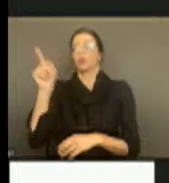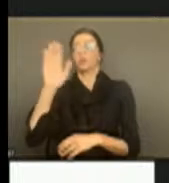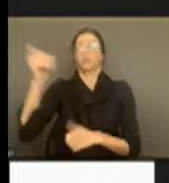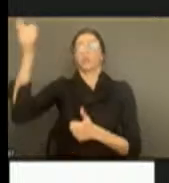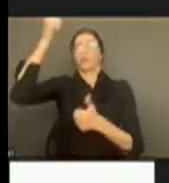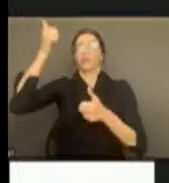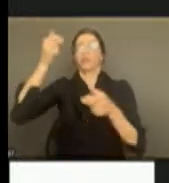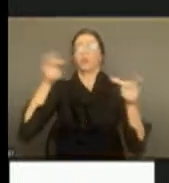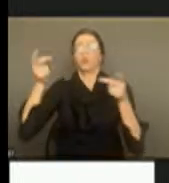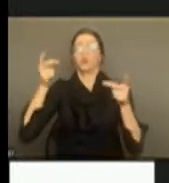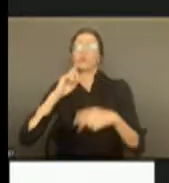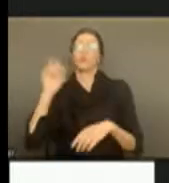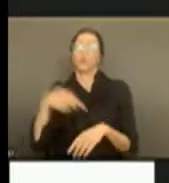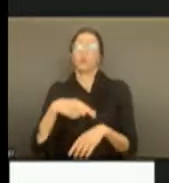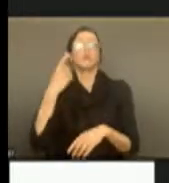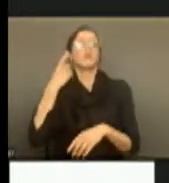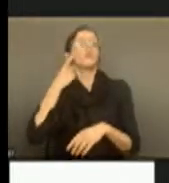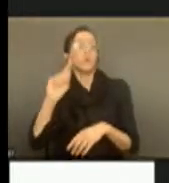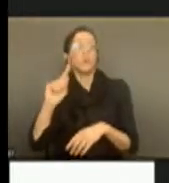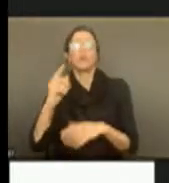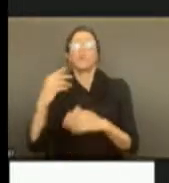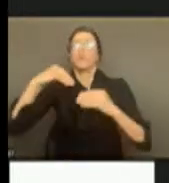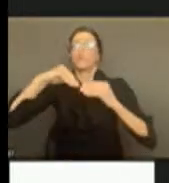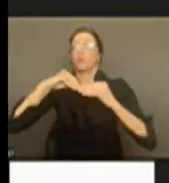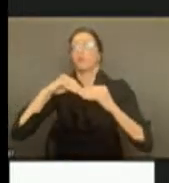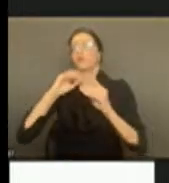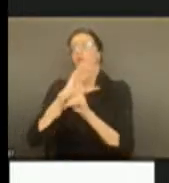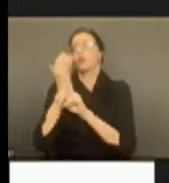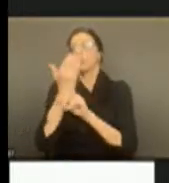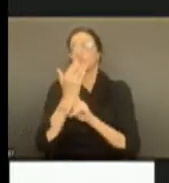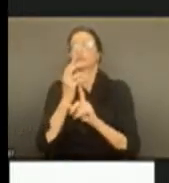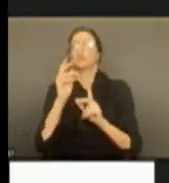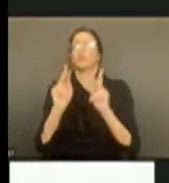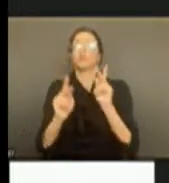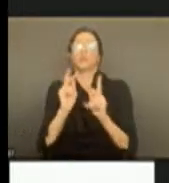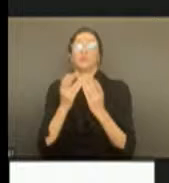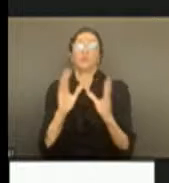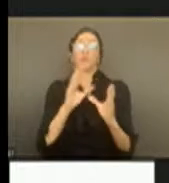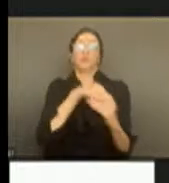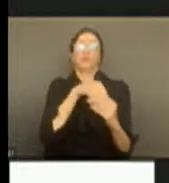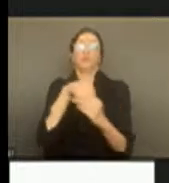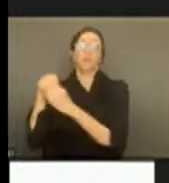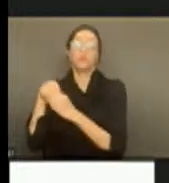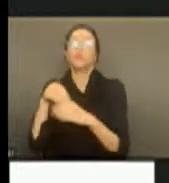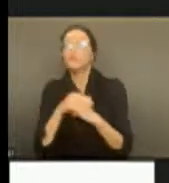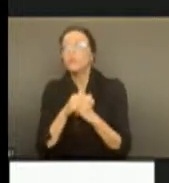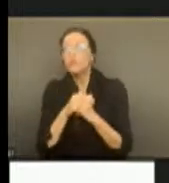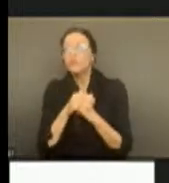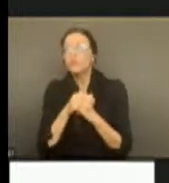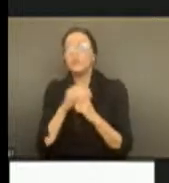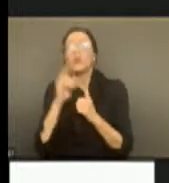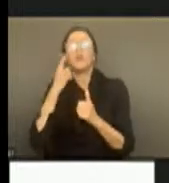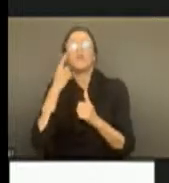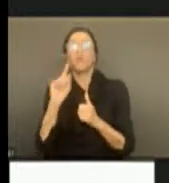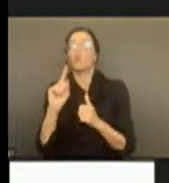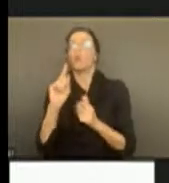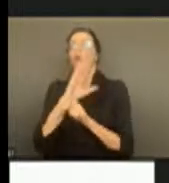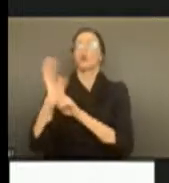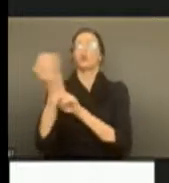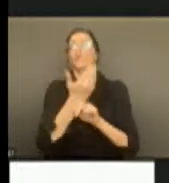cultural fairs or cultural programs are funded and the decisions, I leave that to my director to